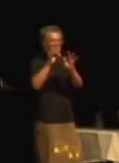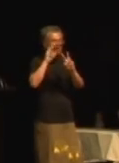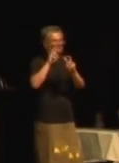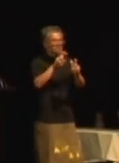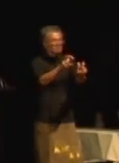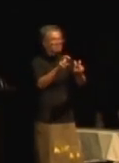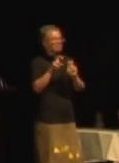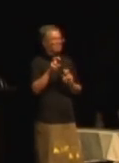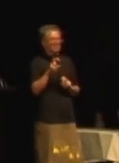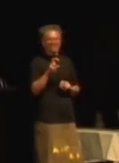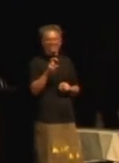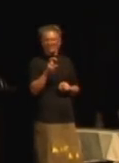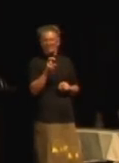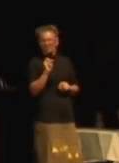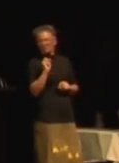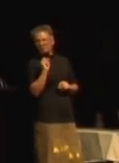Te Ropu,